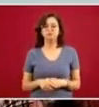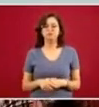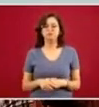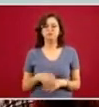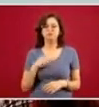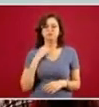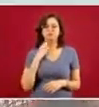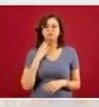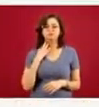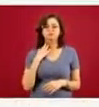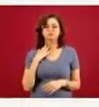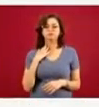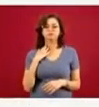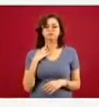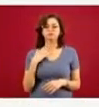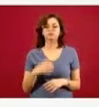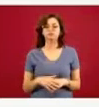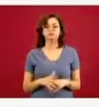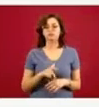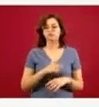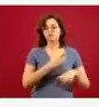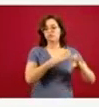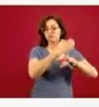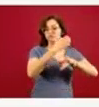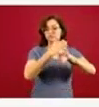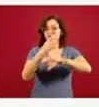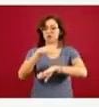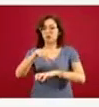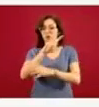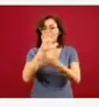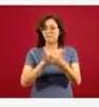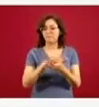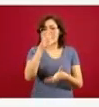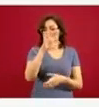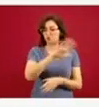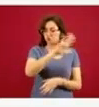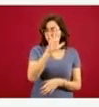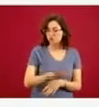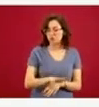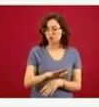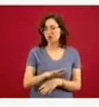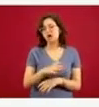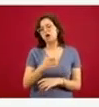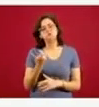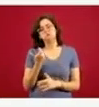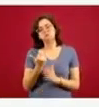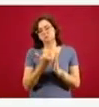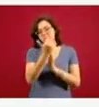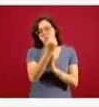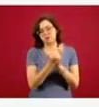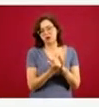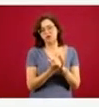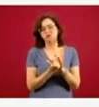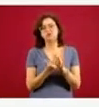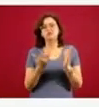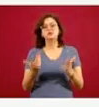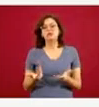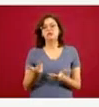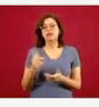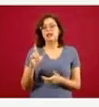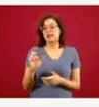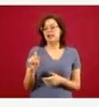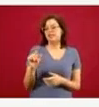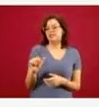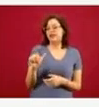an accumulated lethality rate per state, in which it's not necessarily the